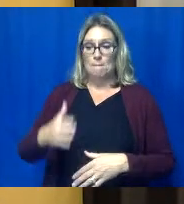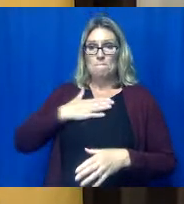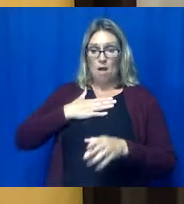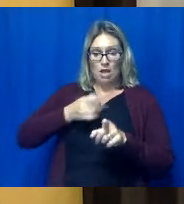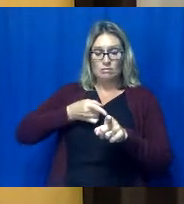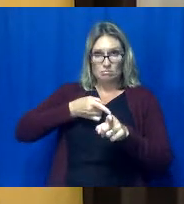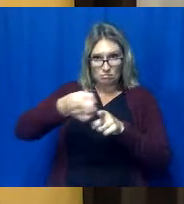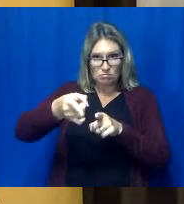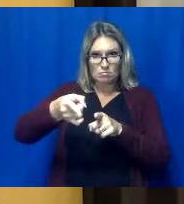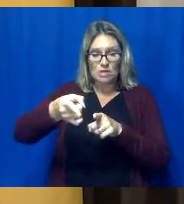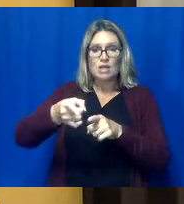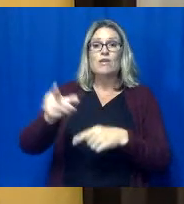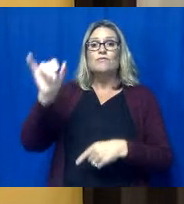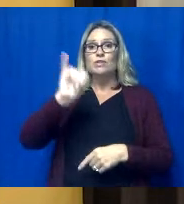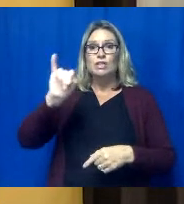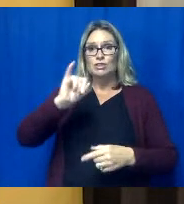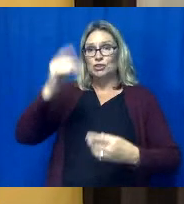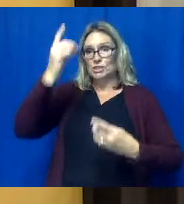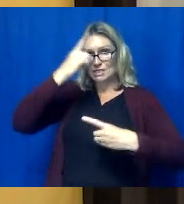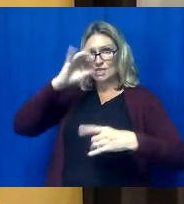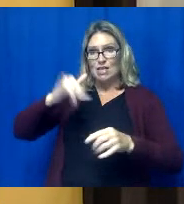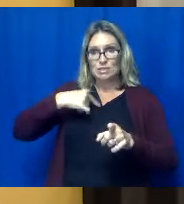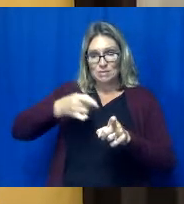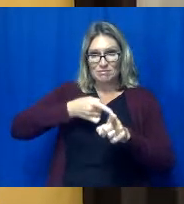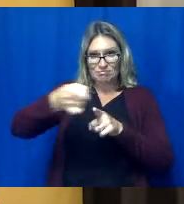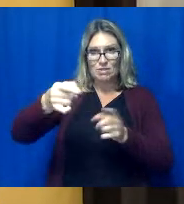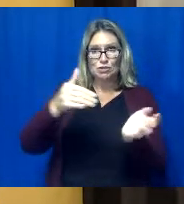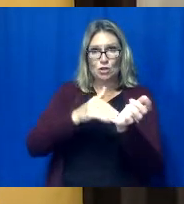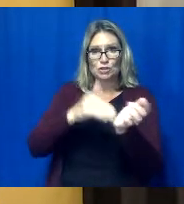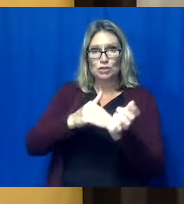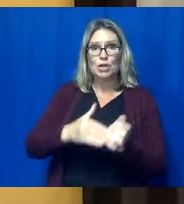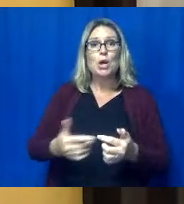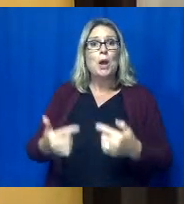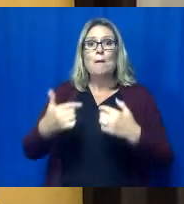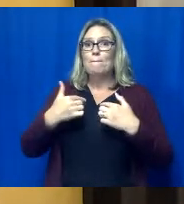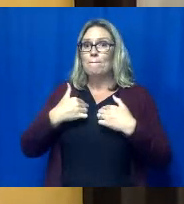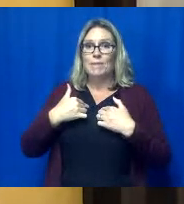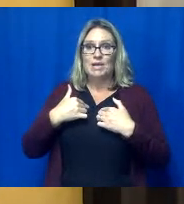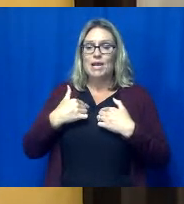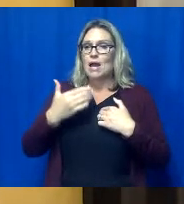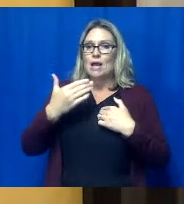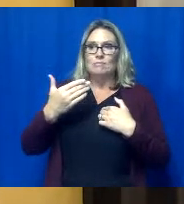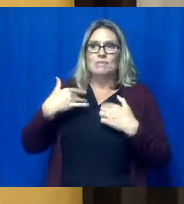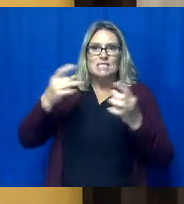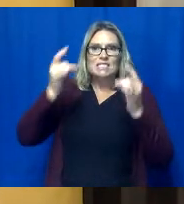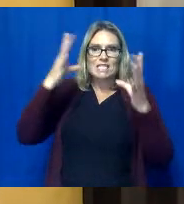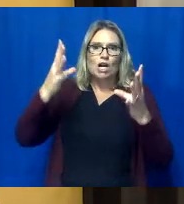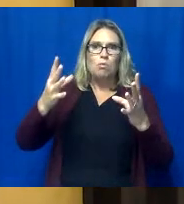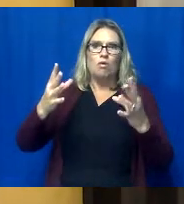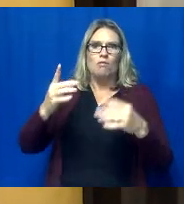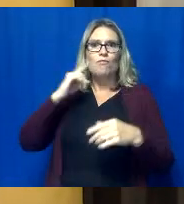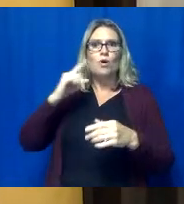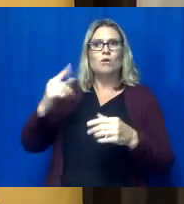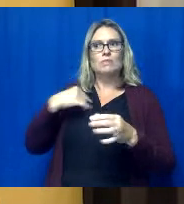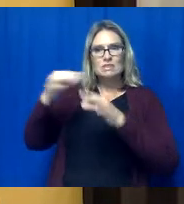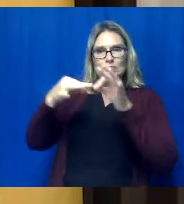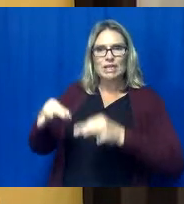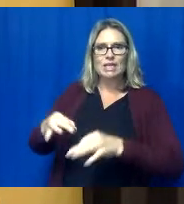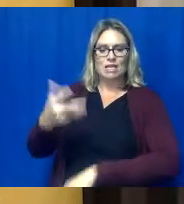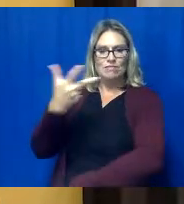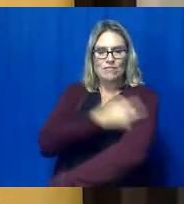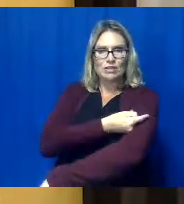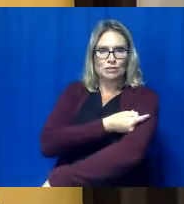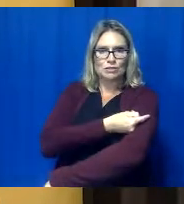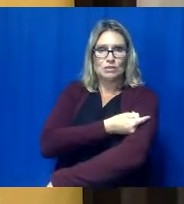specialist, me and people like me are terrible at communicating the realities of vaccination. So vaccination in